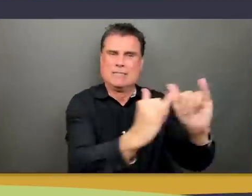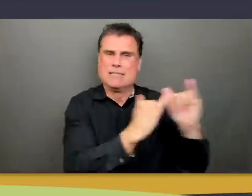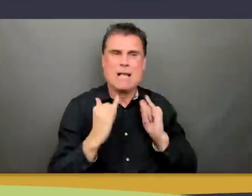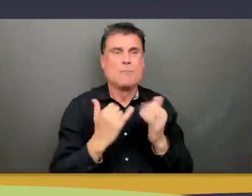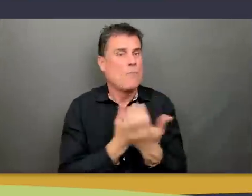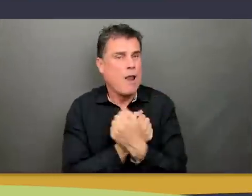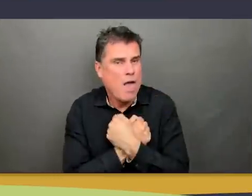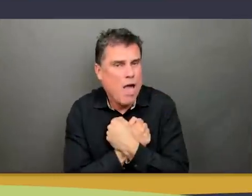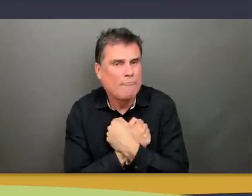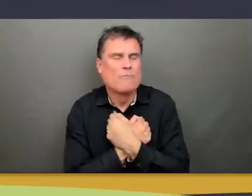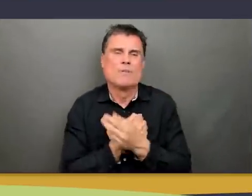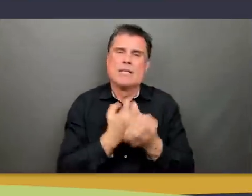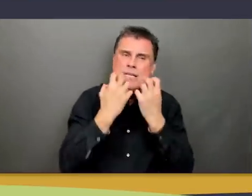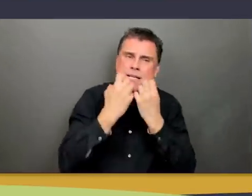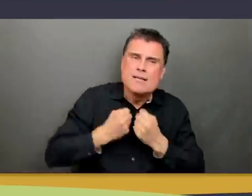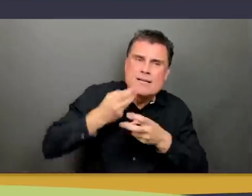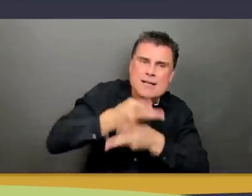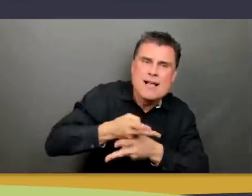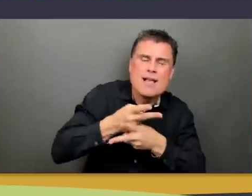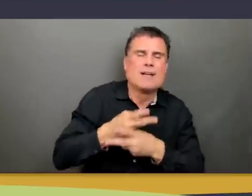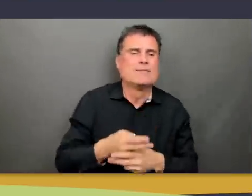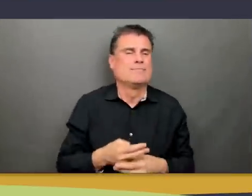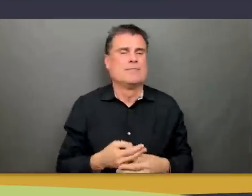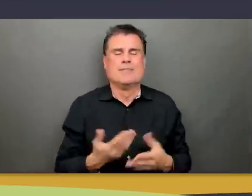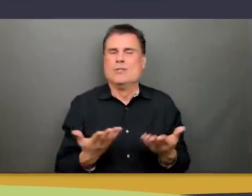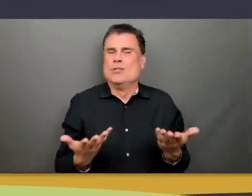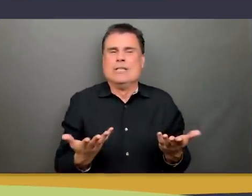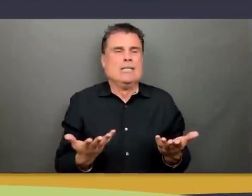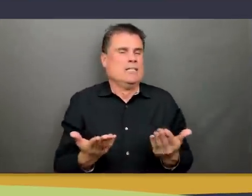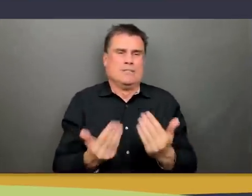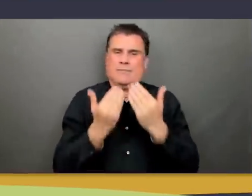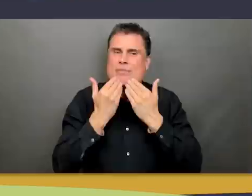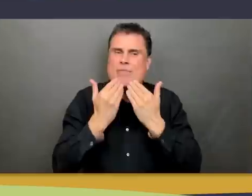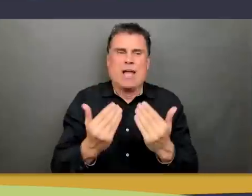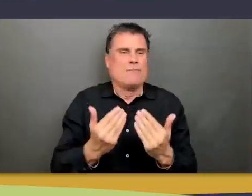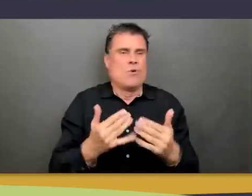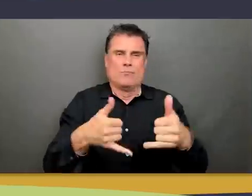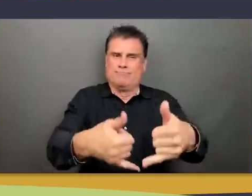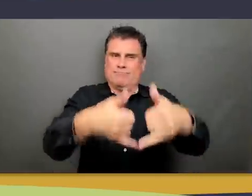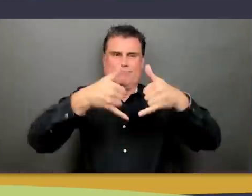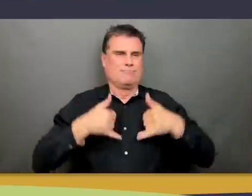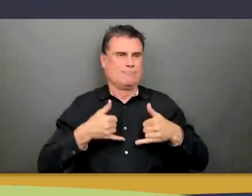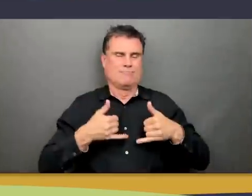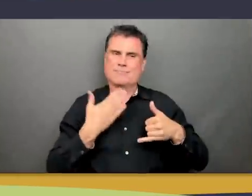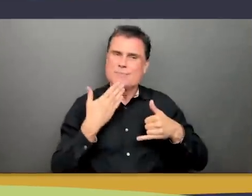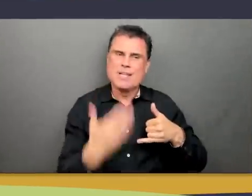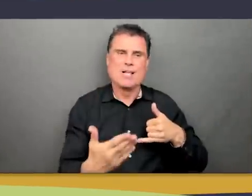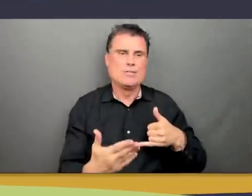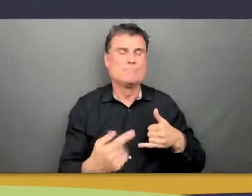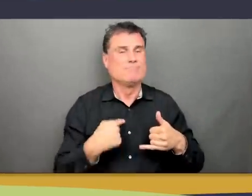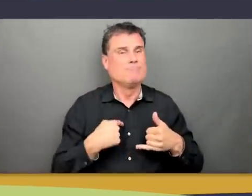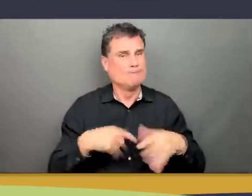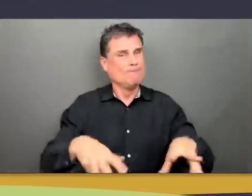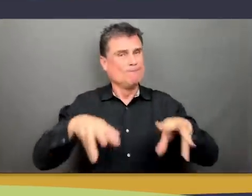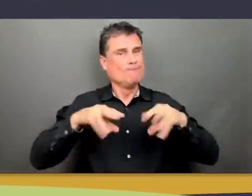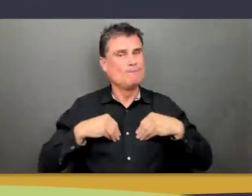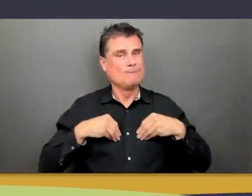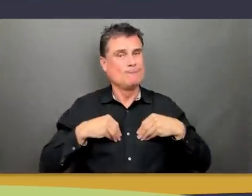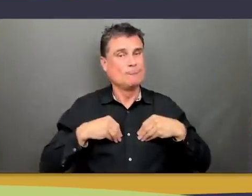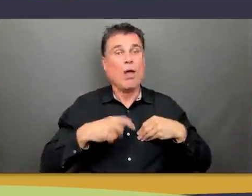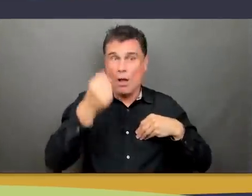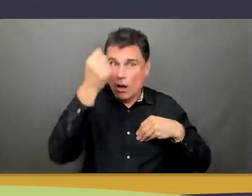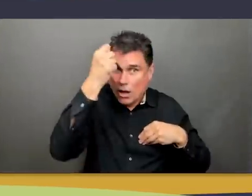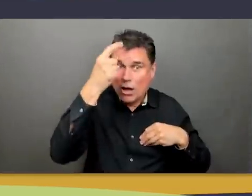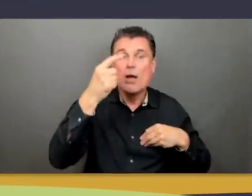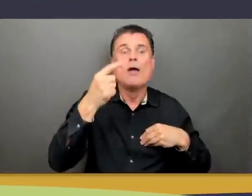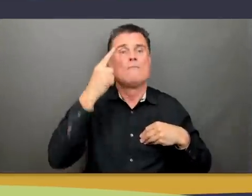this award, and I'm receiving this award on behalf of everyone that worked together with me in this project